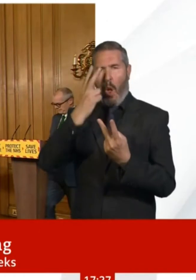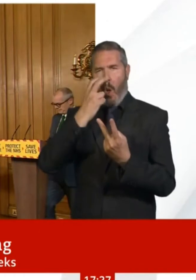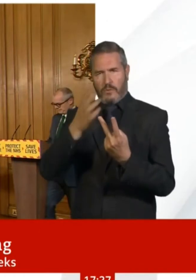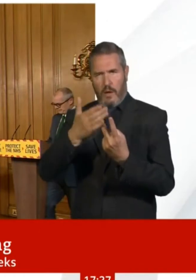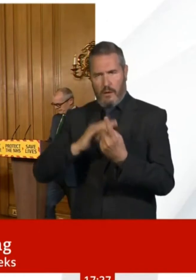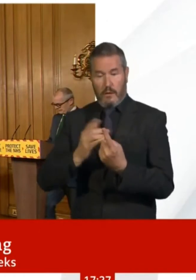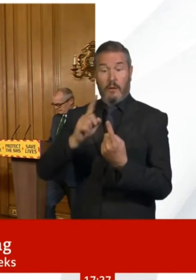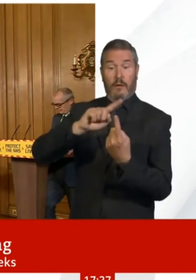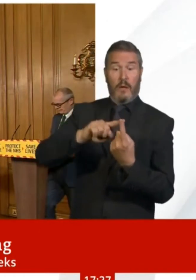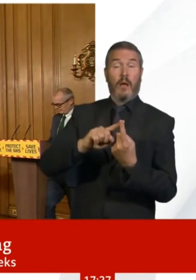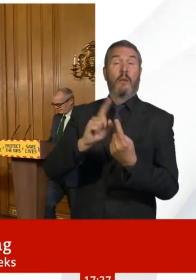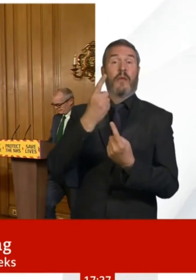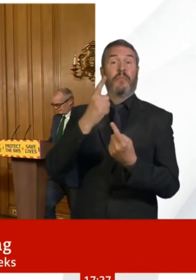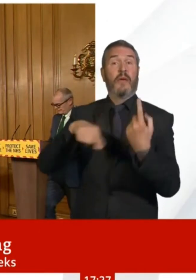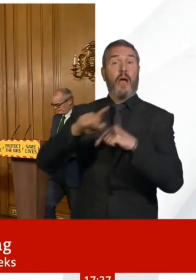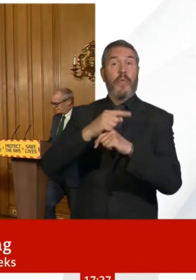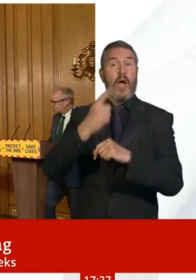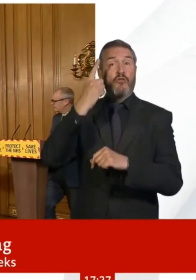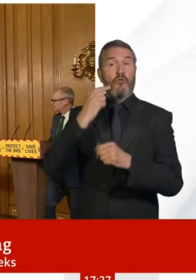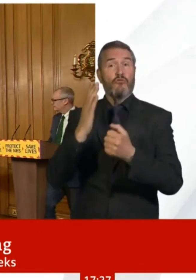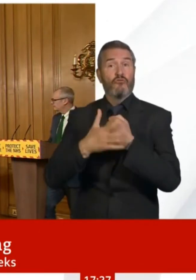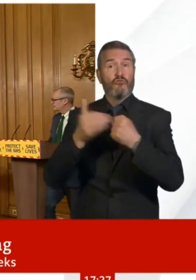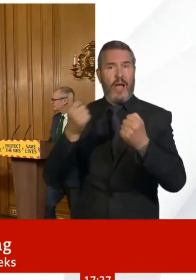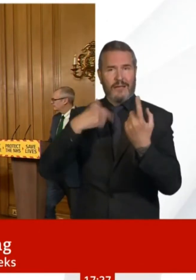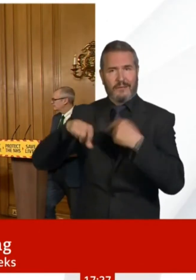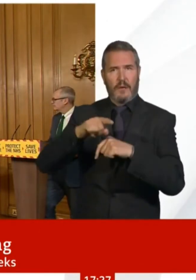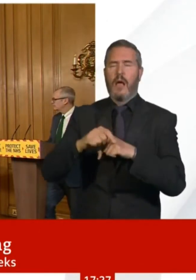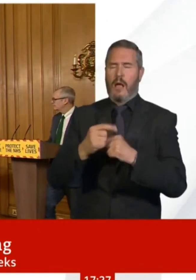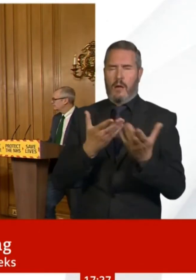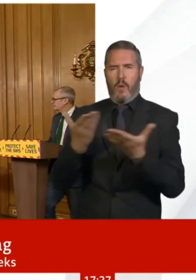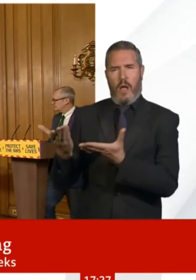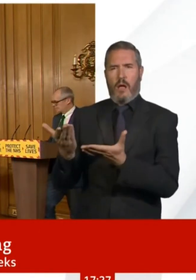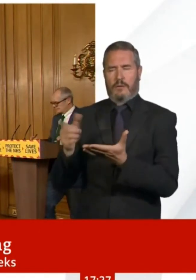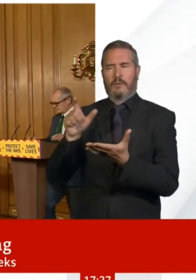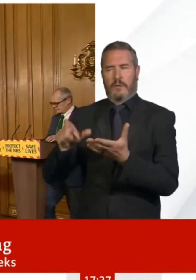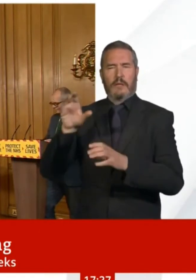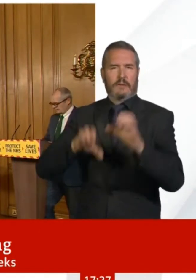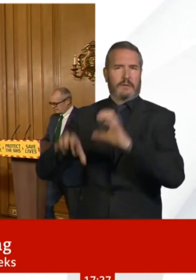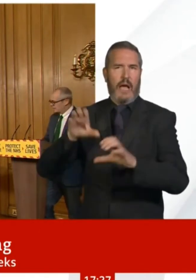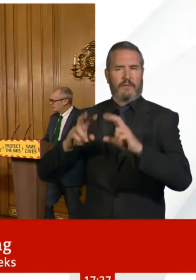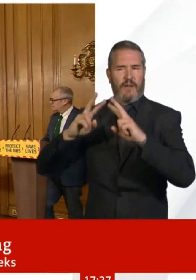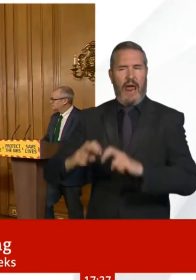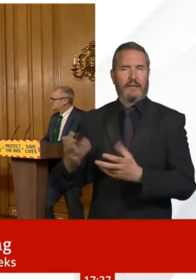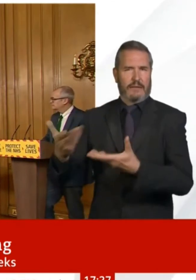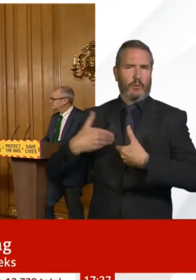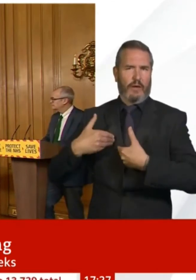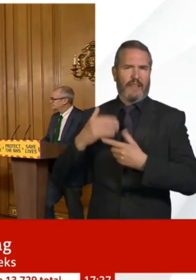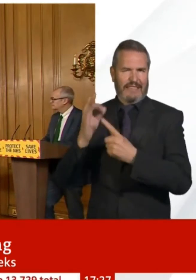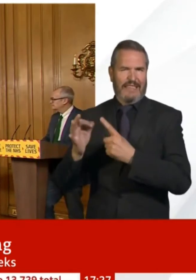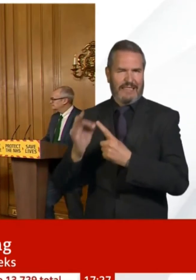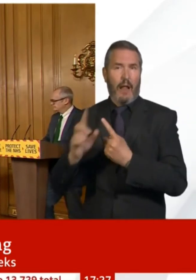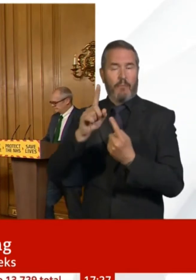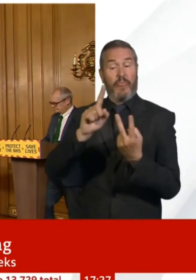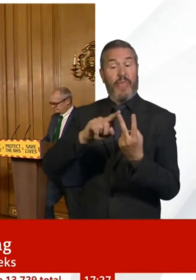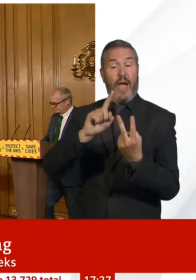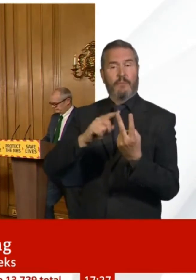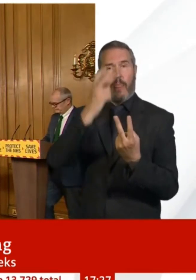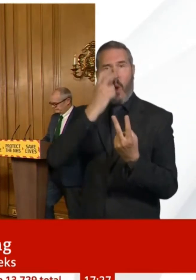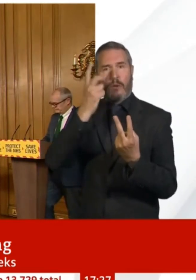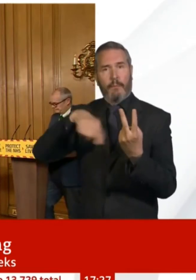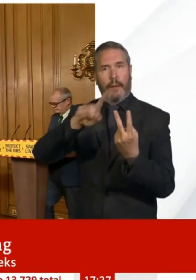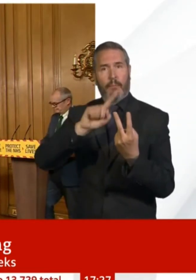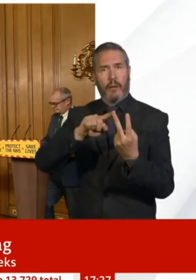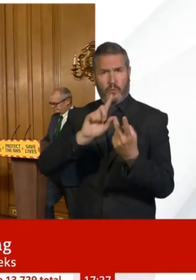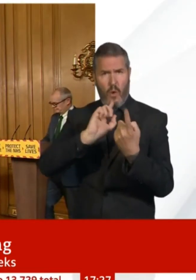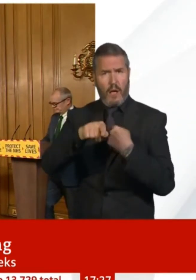BME or any other demographic breakdown to the data, I think I'm going to defer to Patrick in terms of the analysis of that. But absolutely, we're on